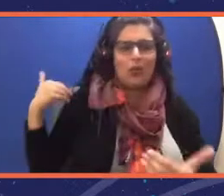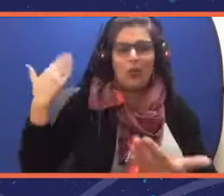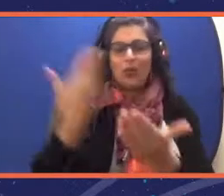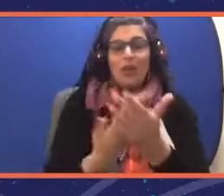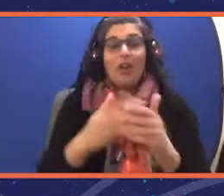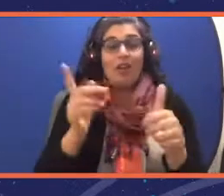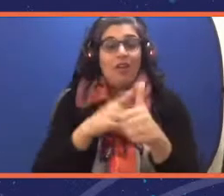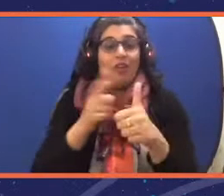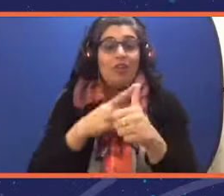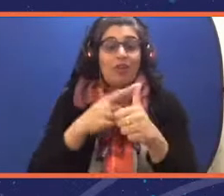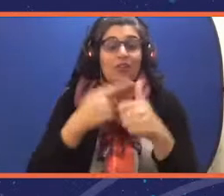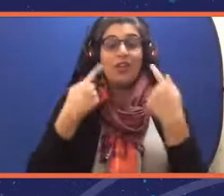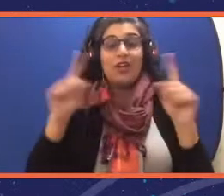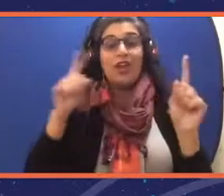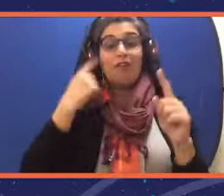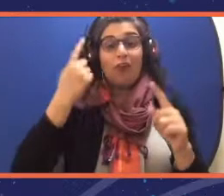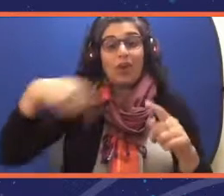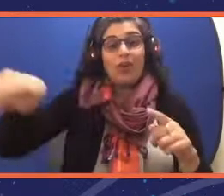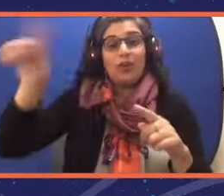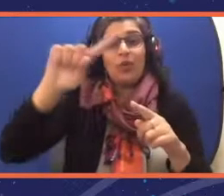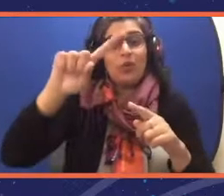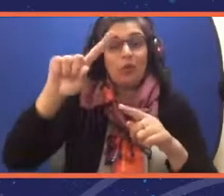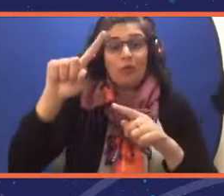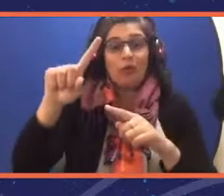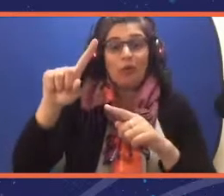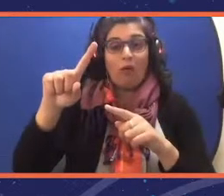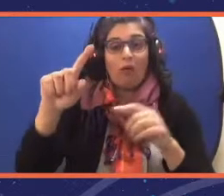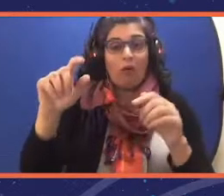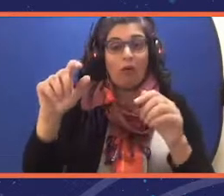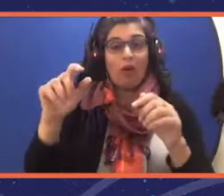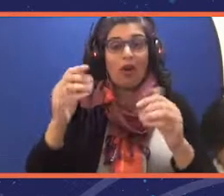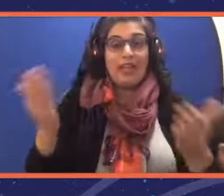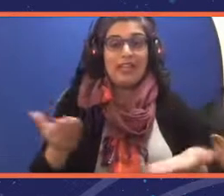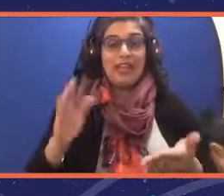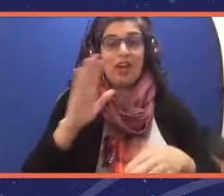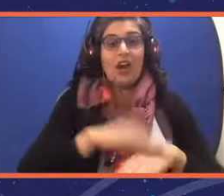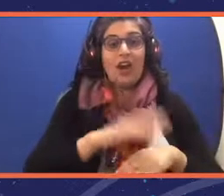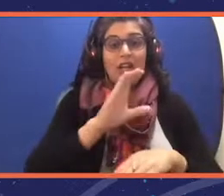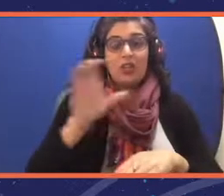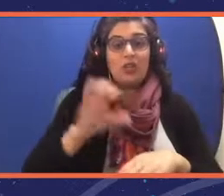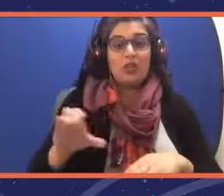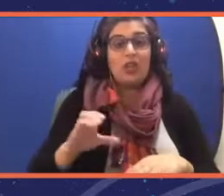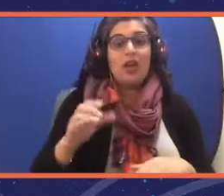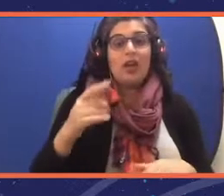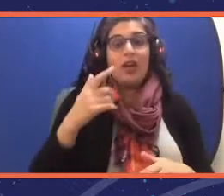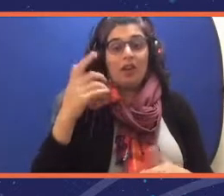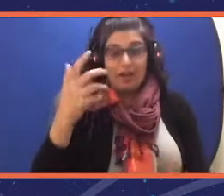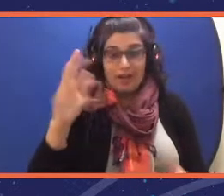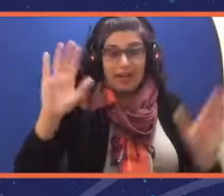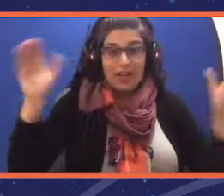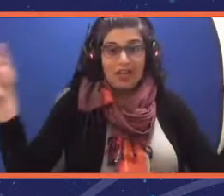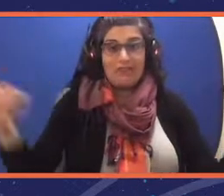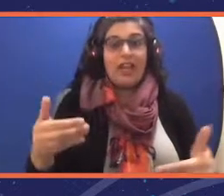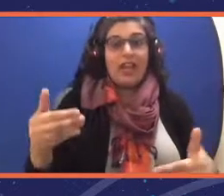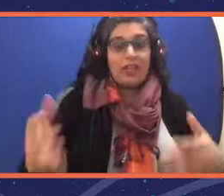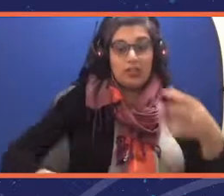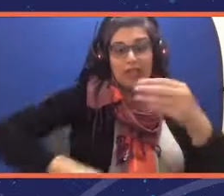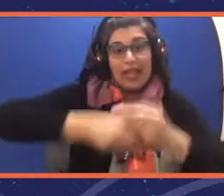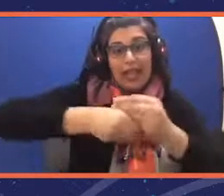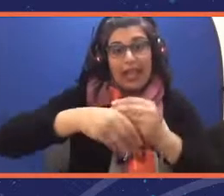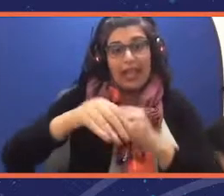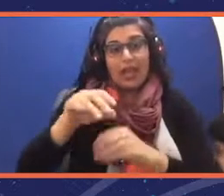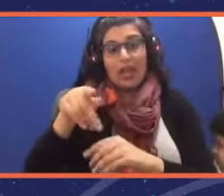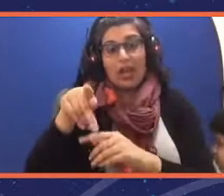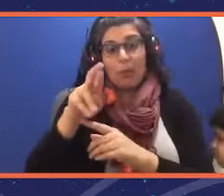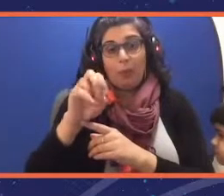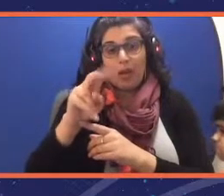First of my announcements, for those with us here on Zoom, I invite you to please add your pronouns at the end of your name so